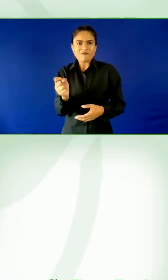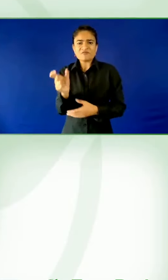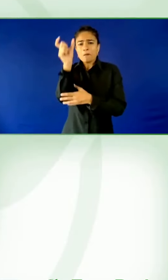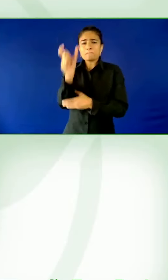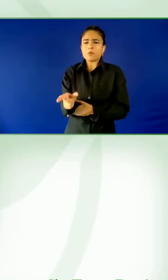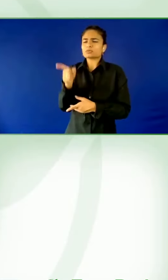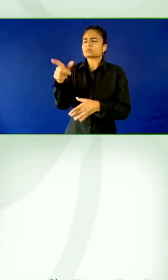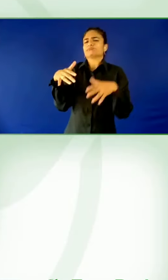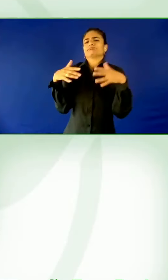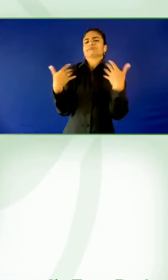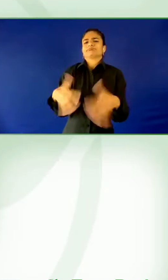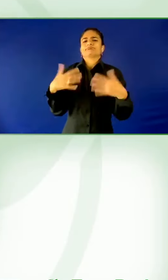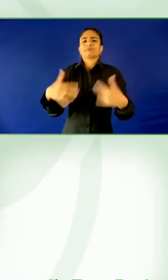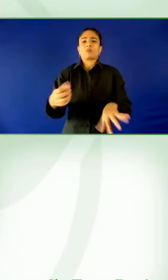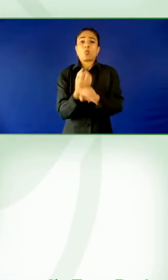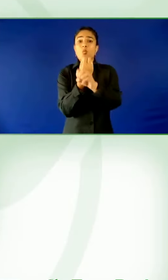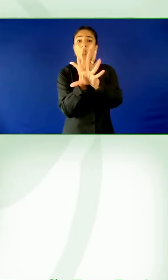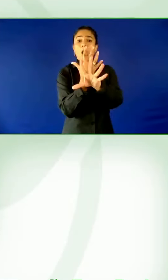is yours.